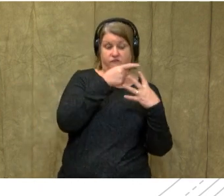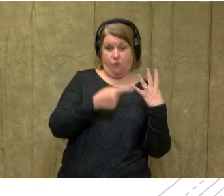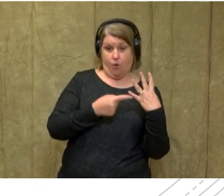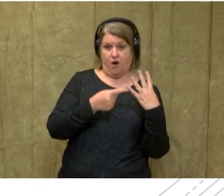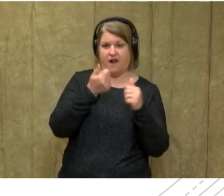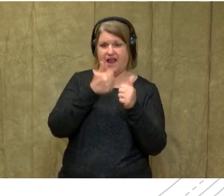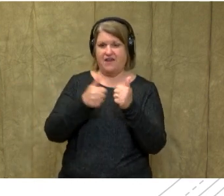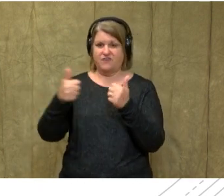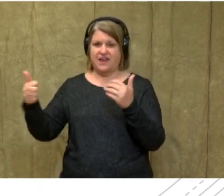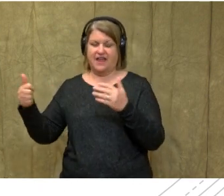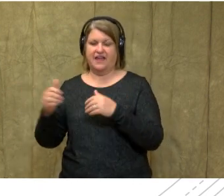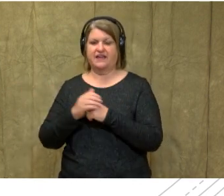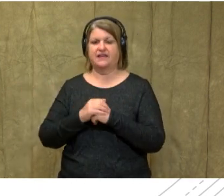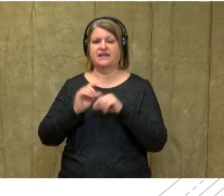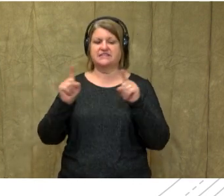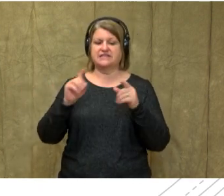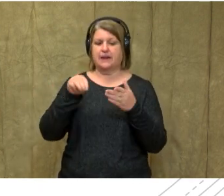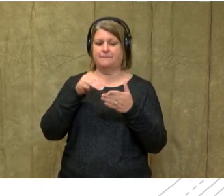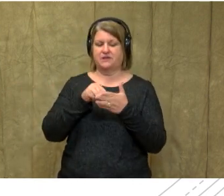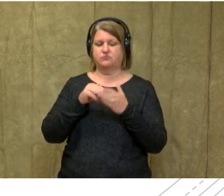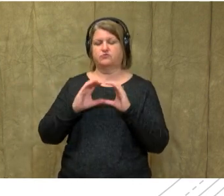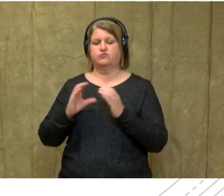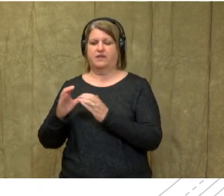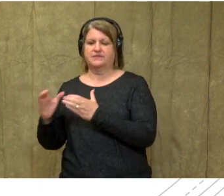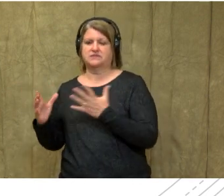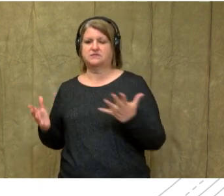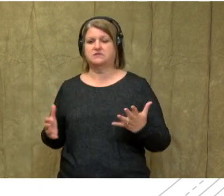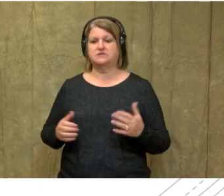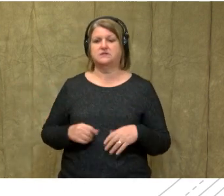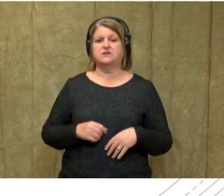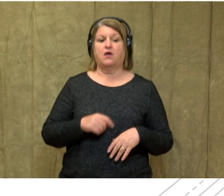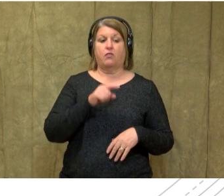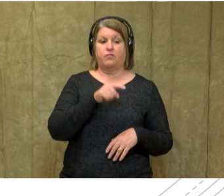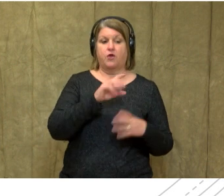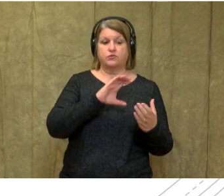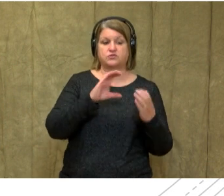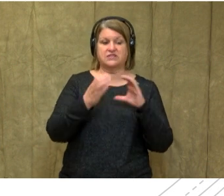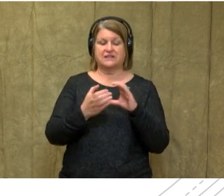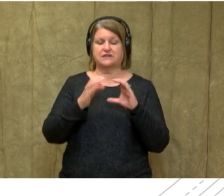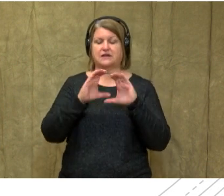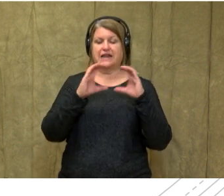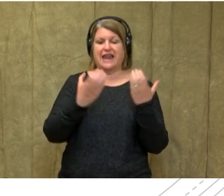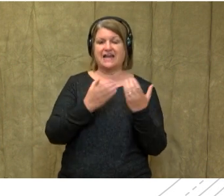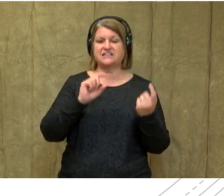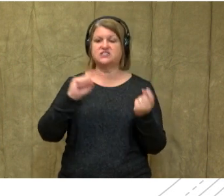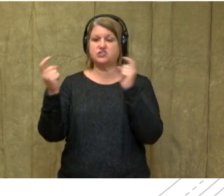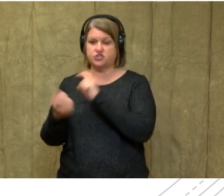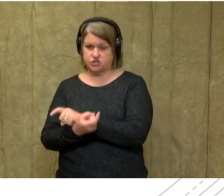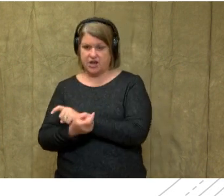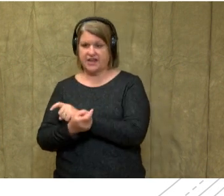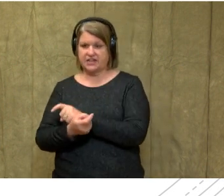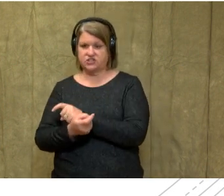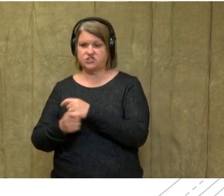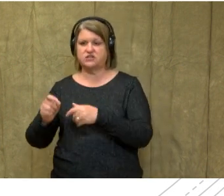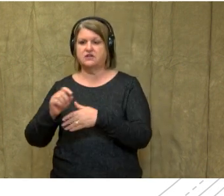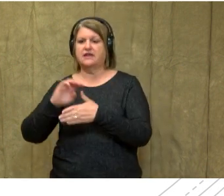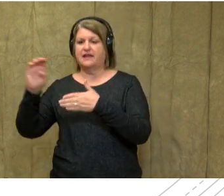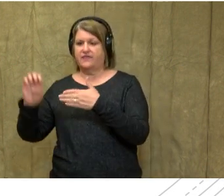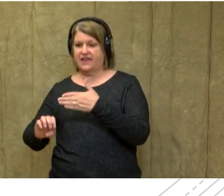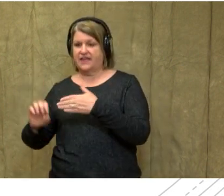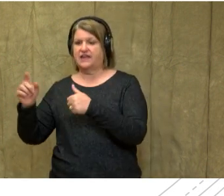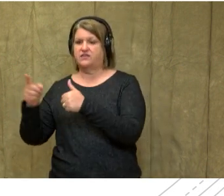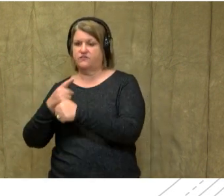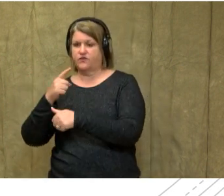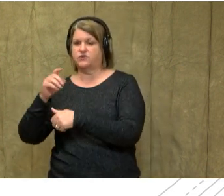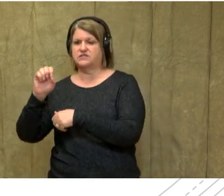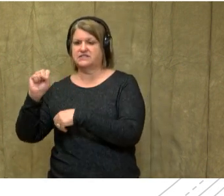blocks instead of middle school periods. And those classes change at the semester. So the first set of classes is from